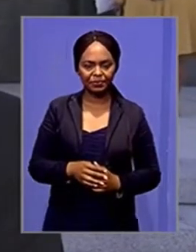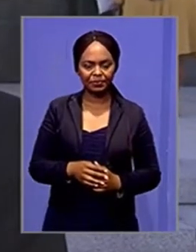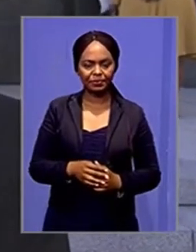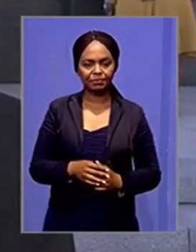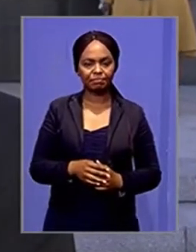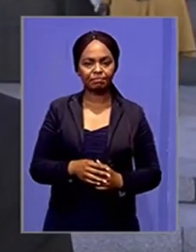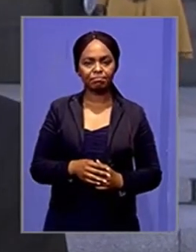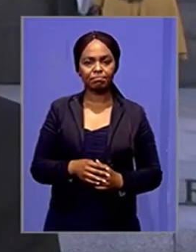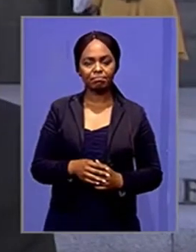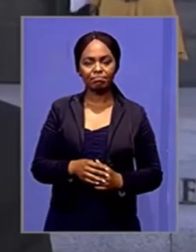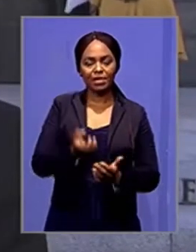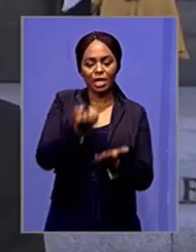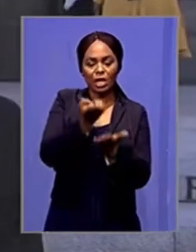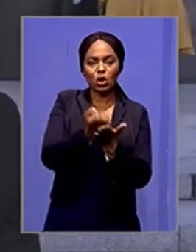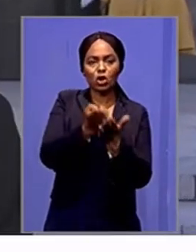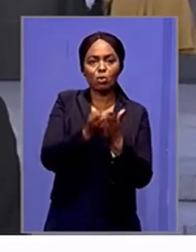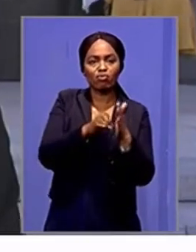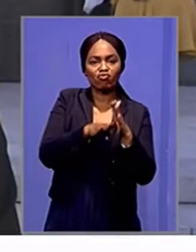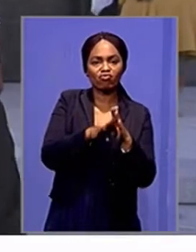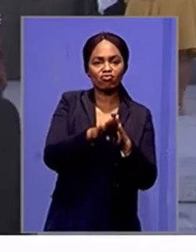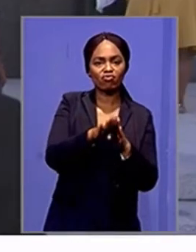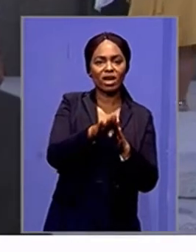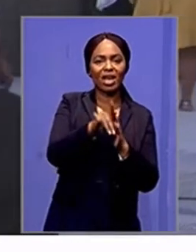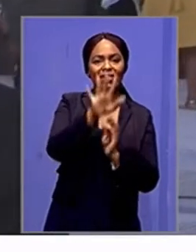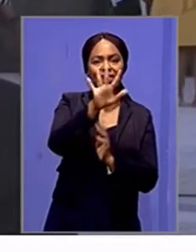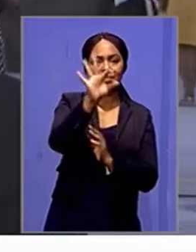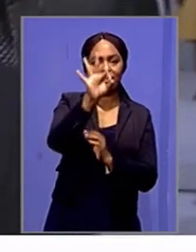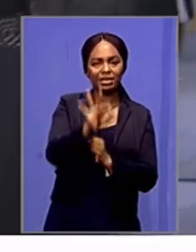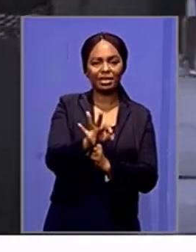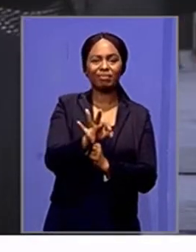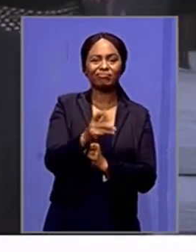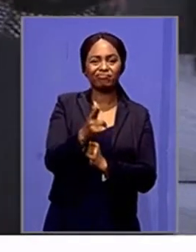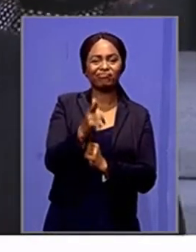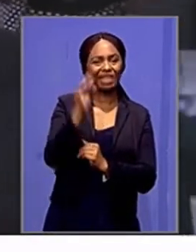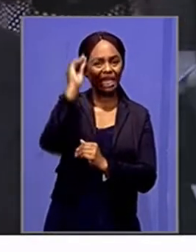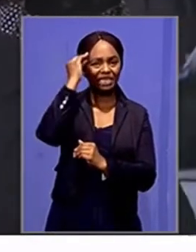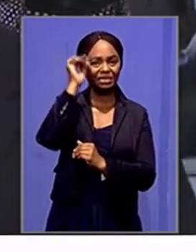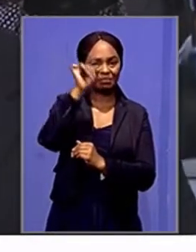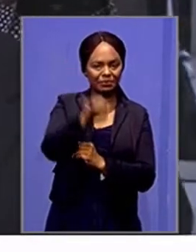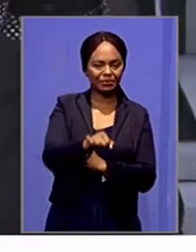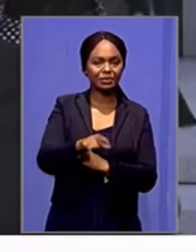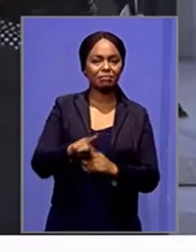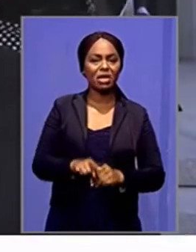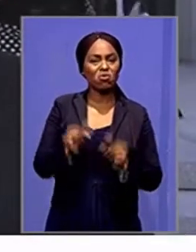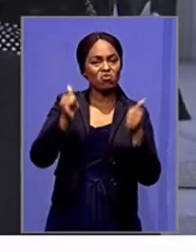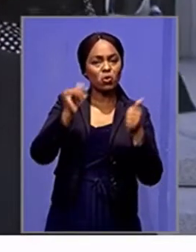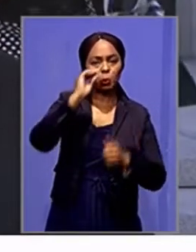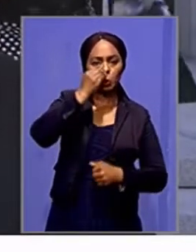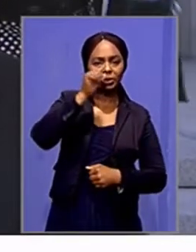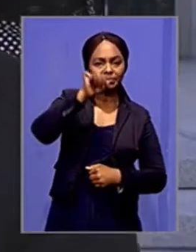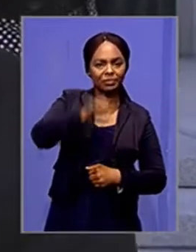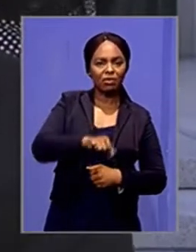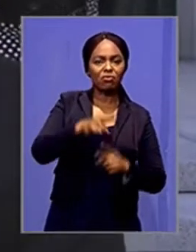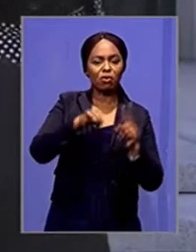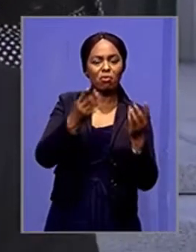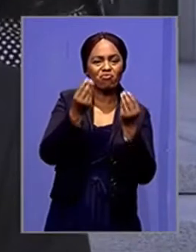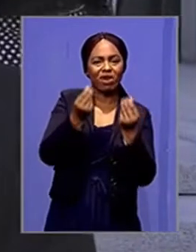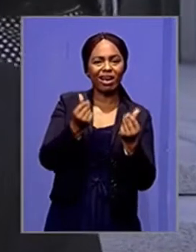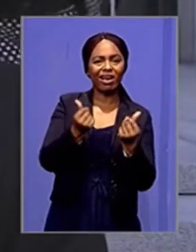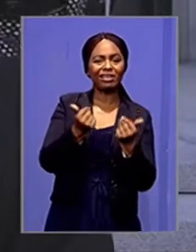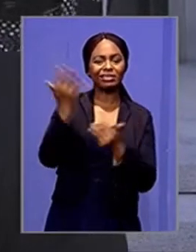The issue of economic growth, which is up at 5%, is encouraging. There is a slight good news from the budget that was